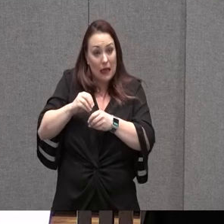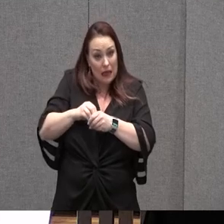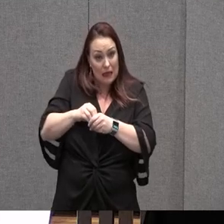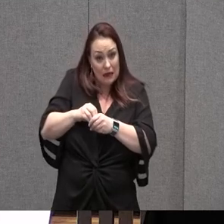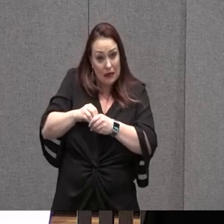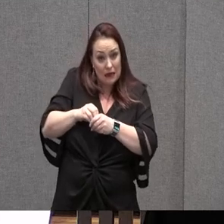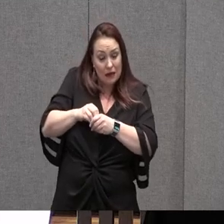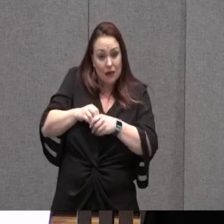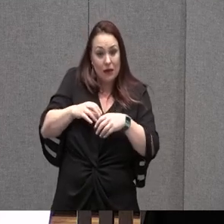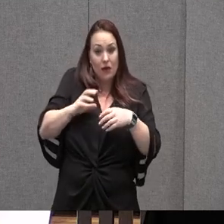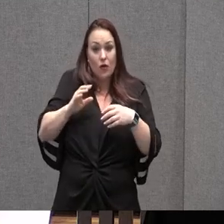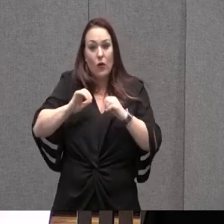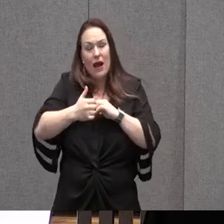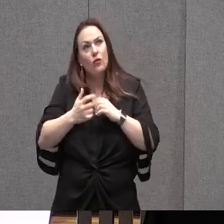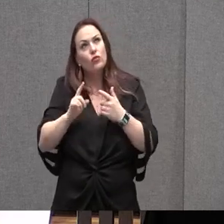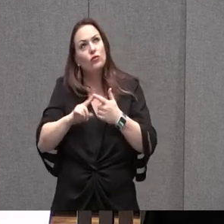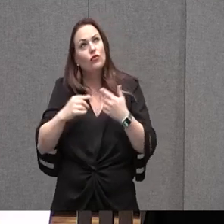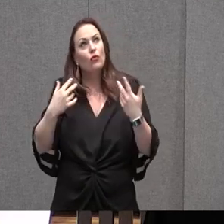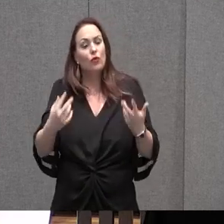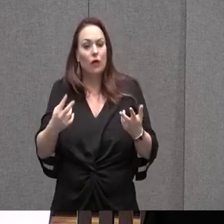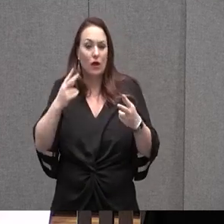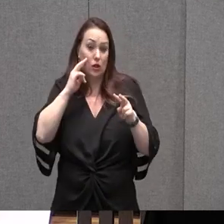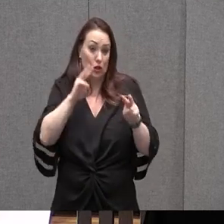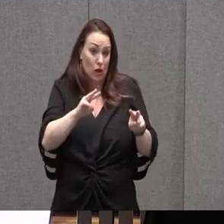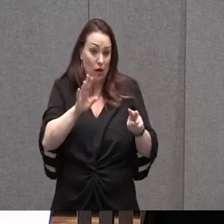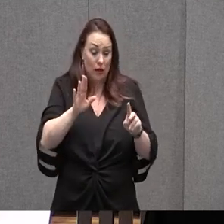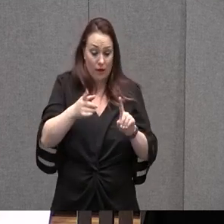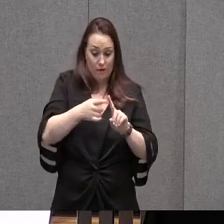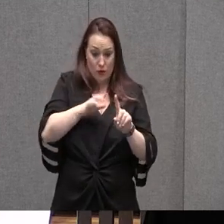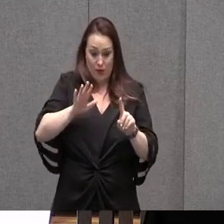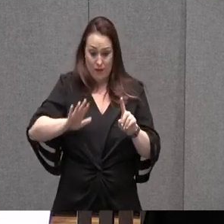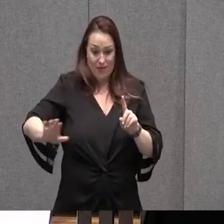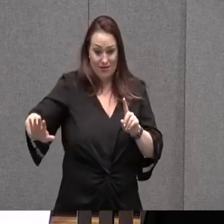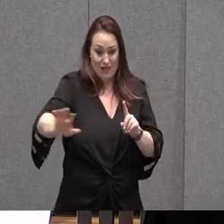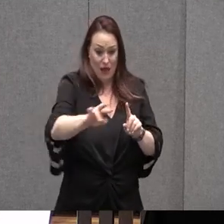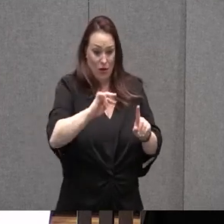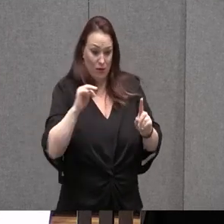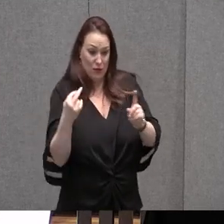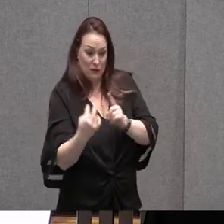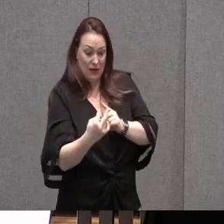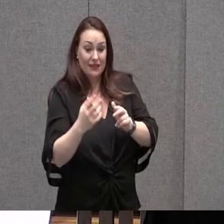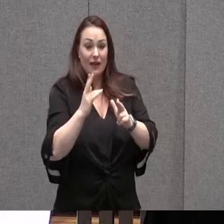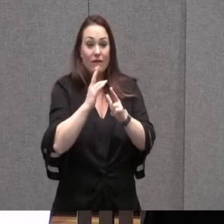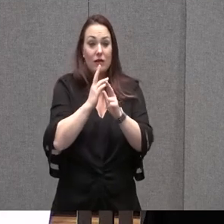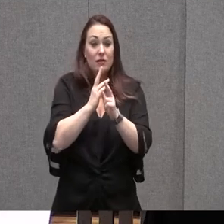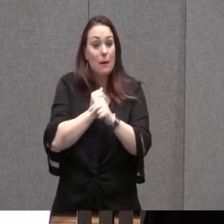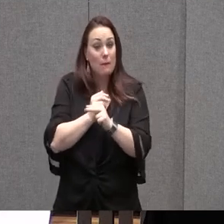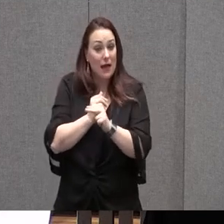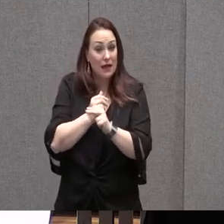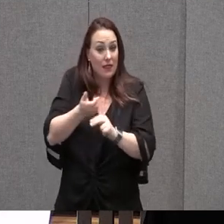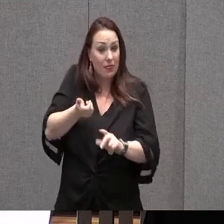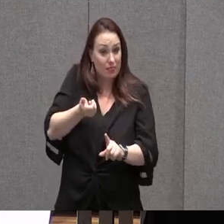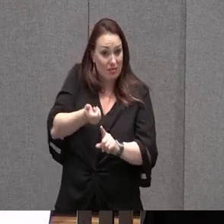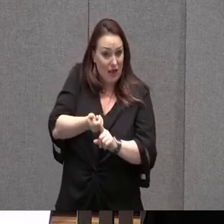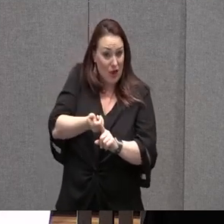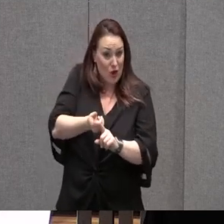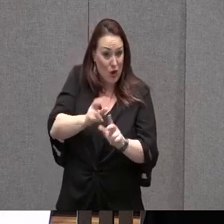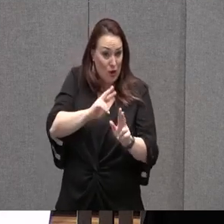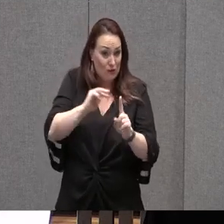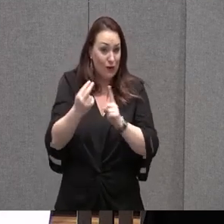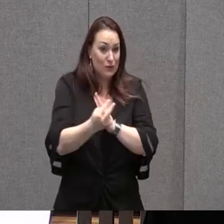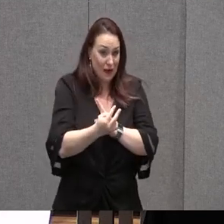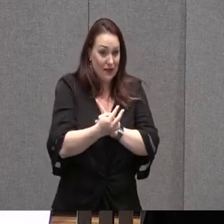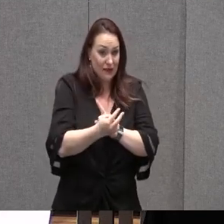into, or how to look from their perspective, the bunnies' perspective. One of our vocabularies from